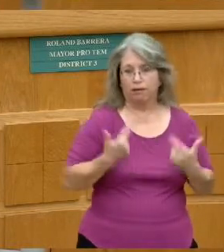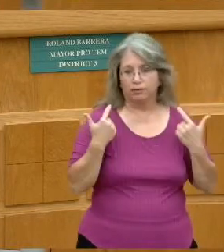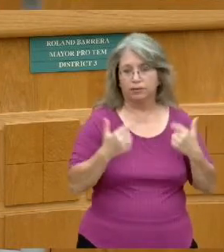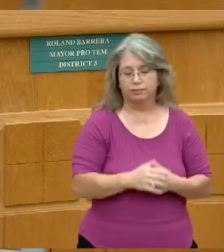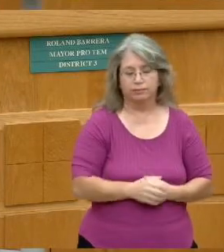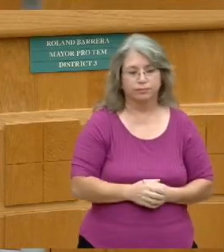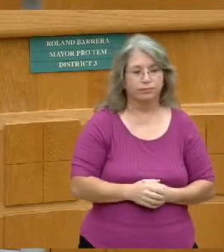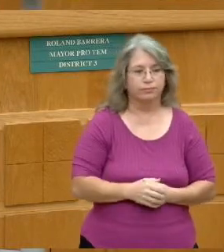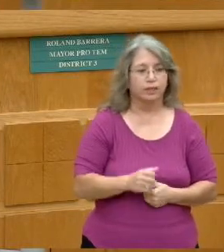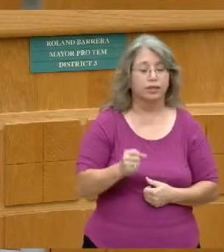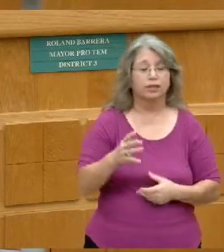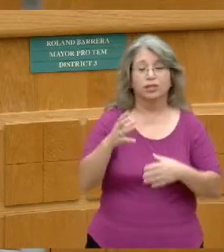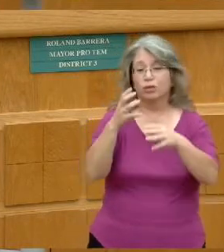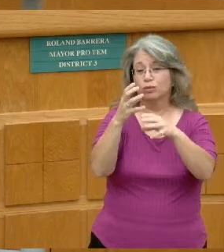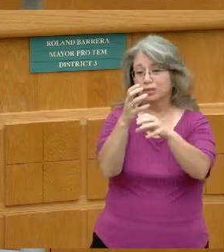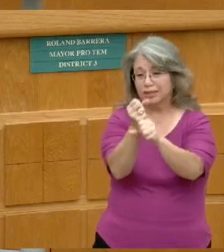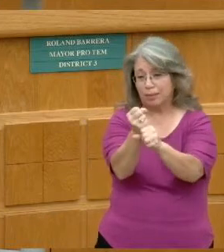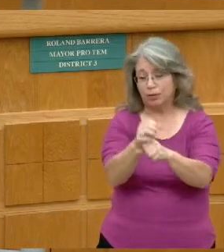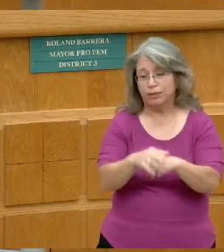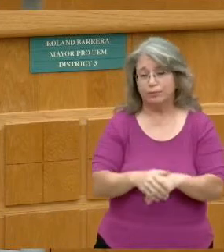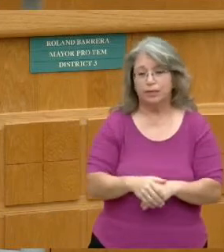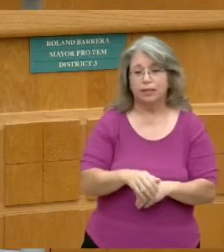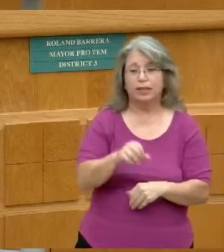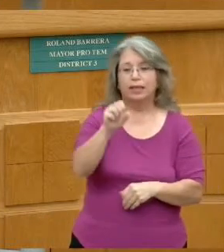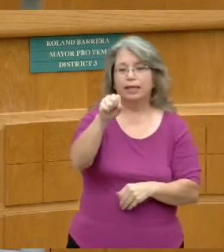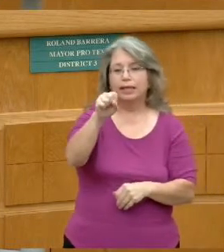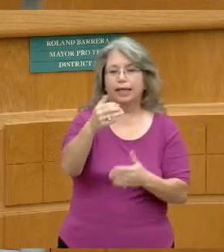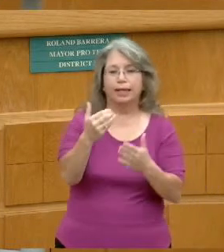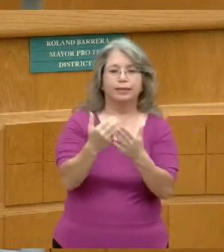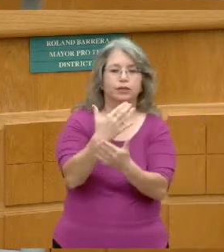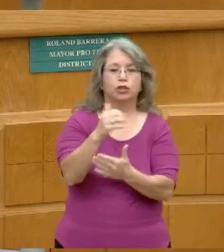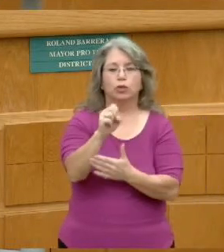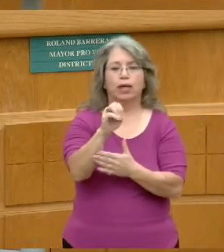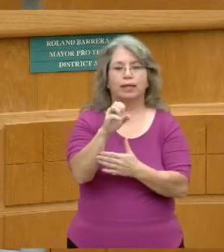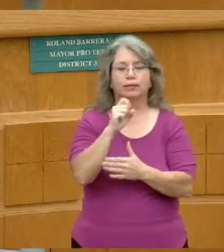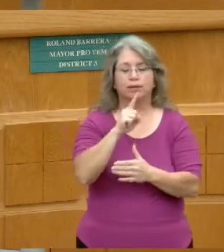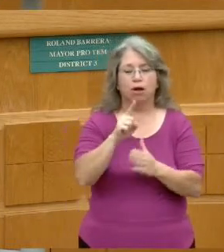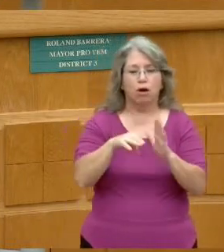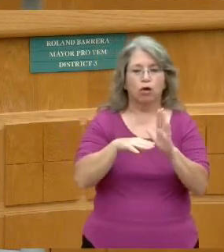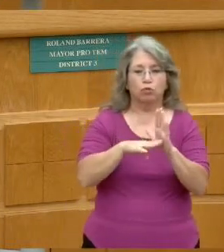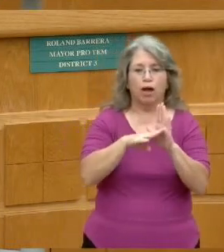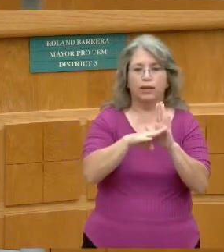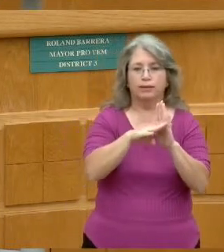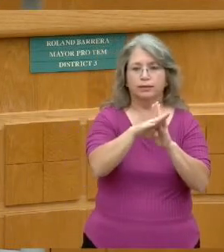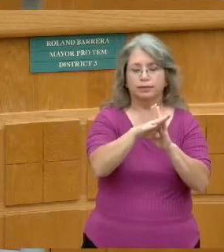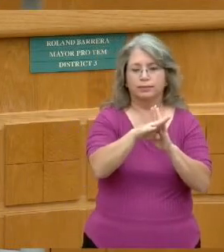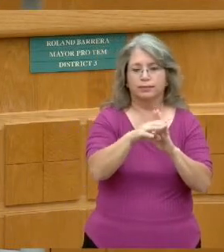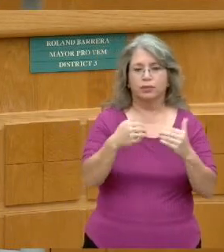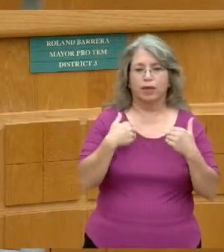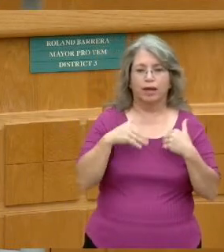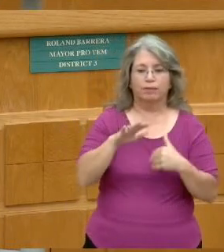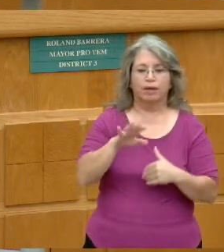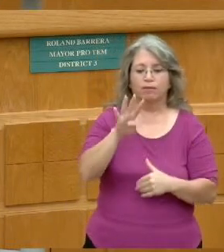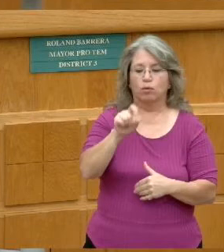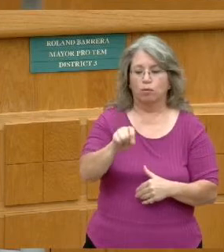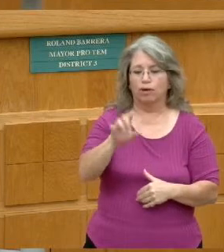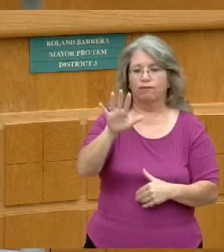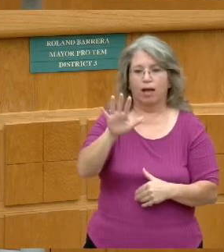Coastal Bend are rising. There's about 4.5 new cases per day on average. That's an increase from last